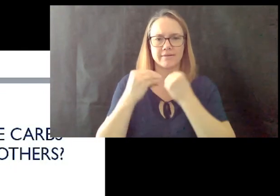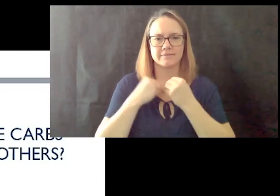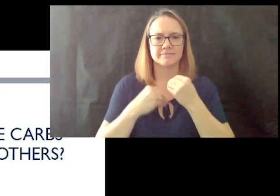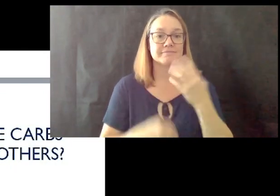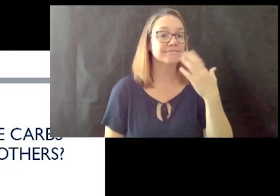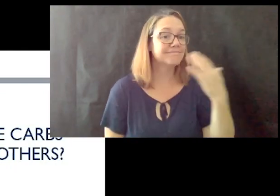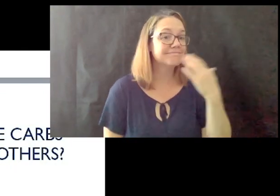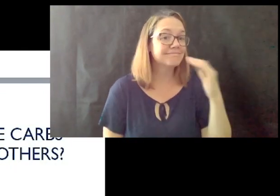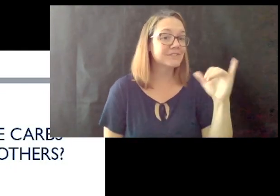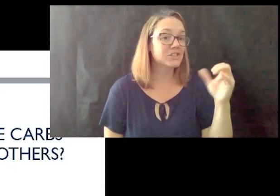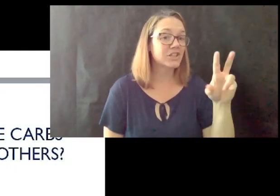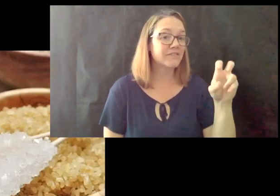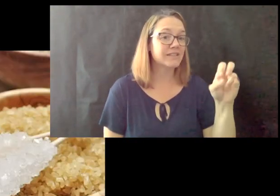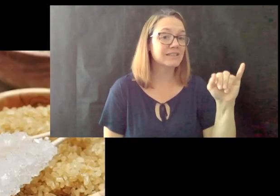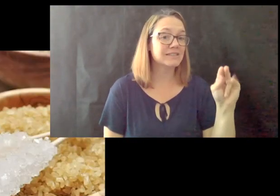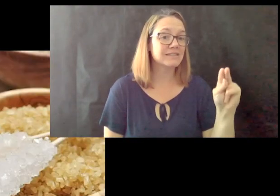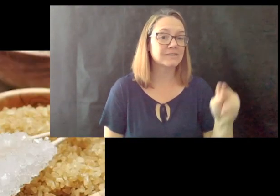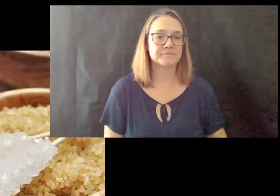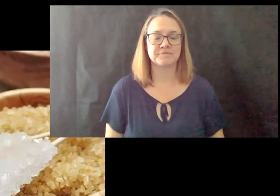Thank you, Jevin.